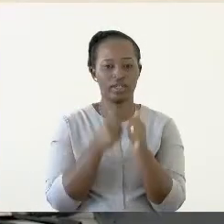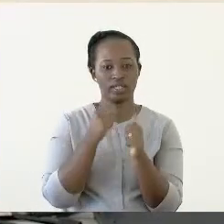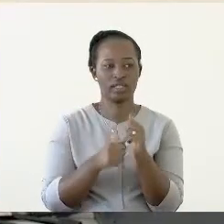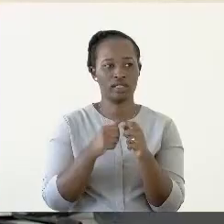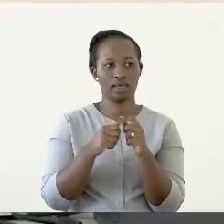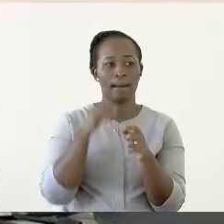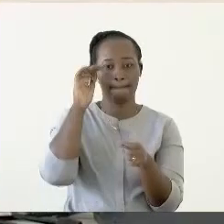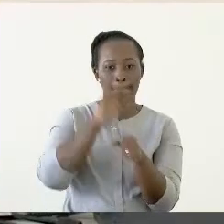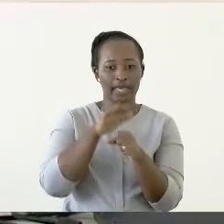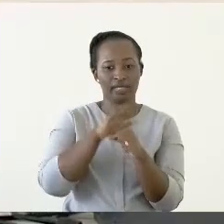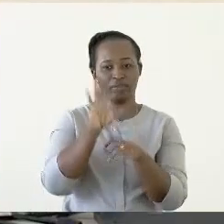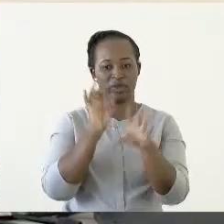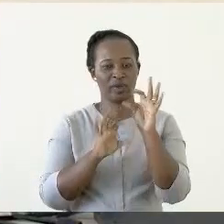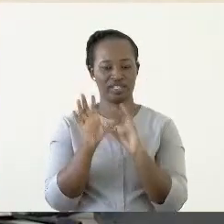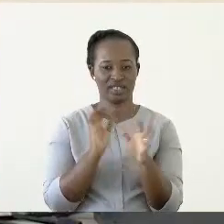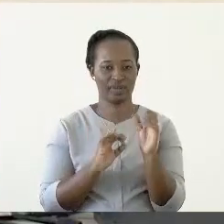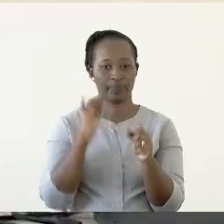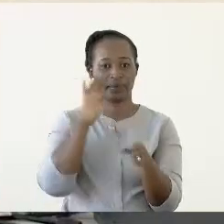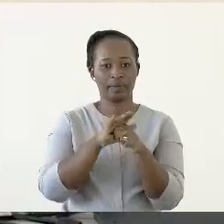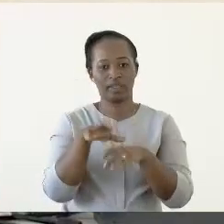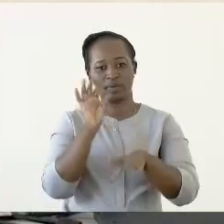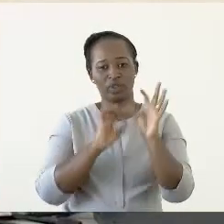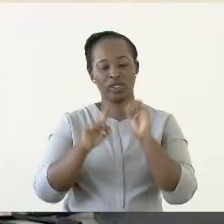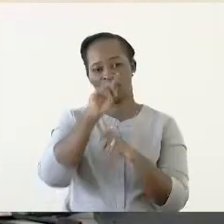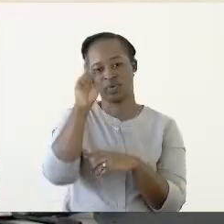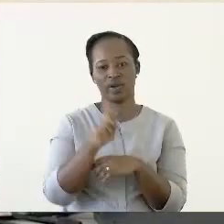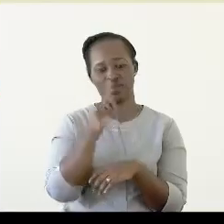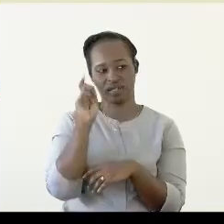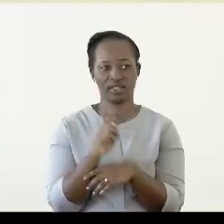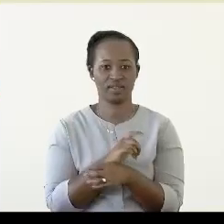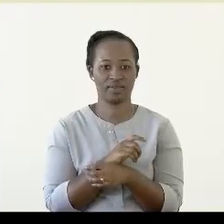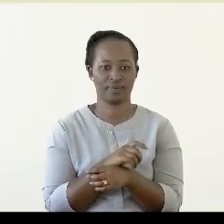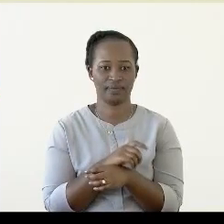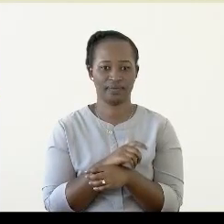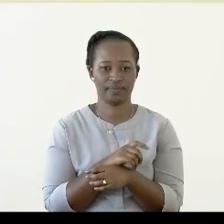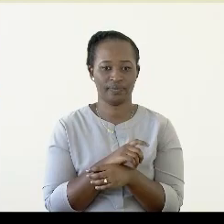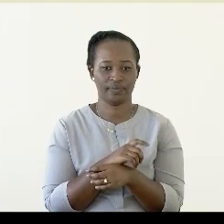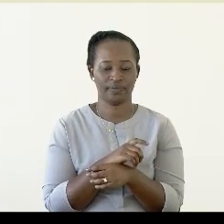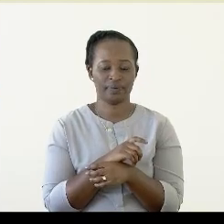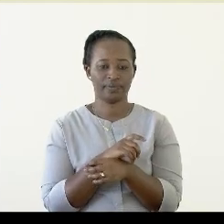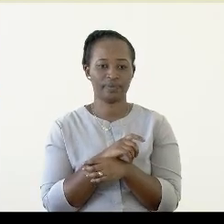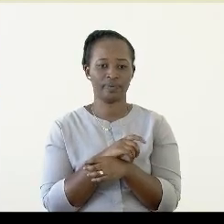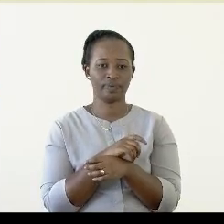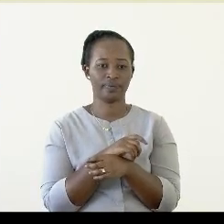multiple choice. Multiple choice questions, that's what we have here.